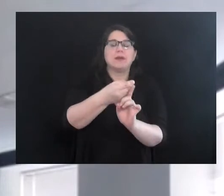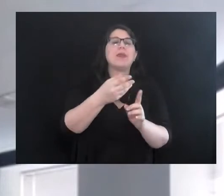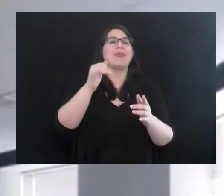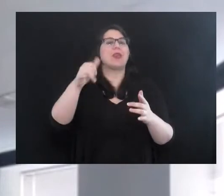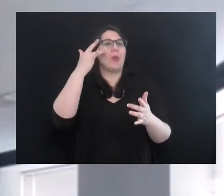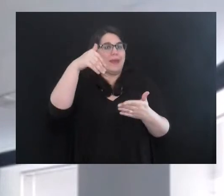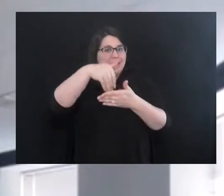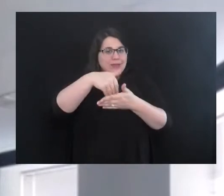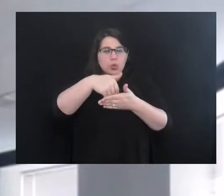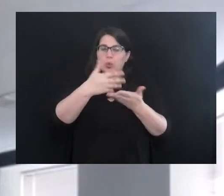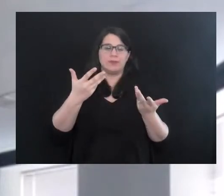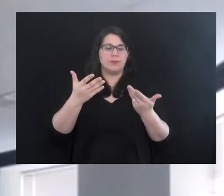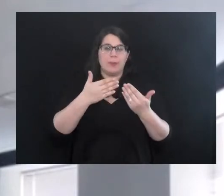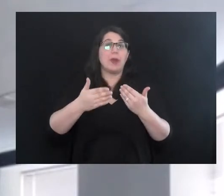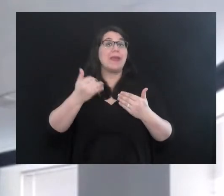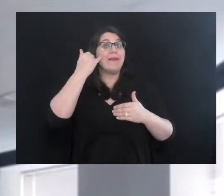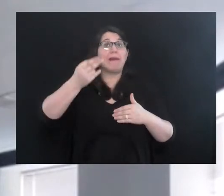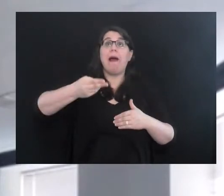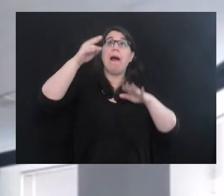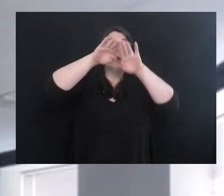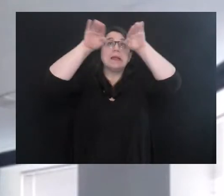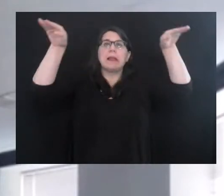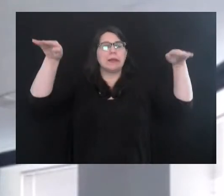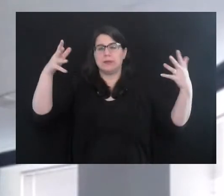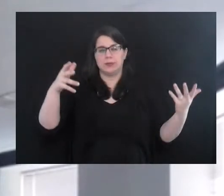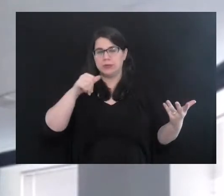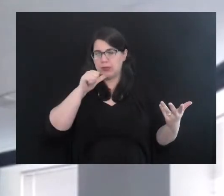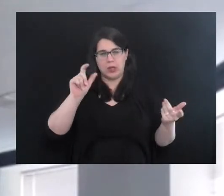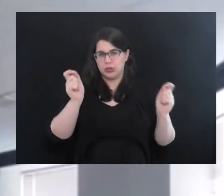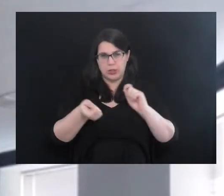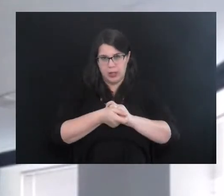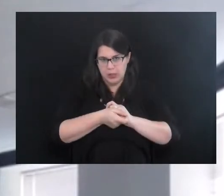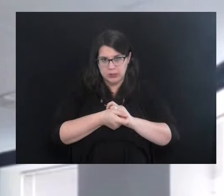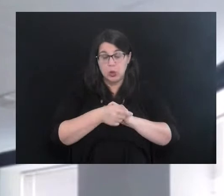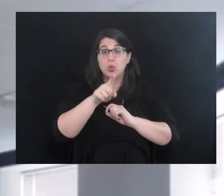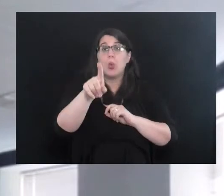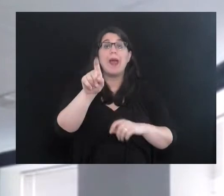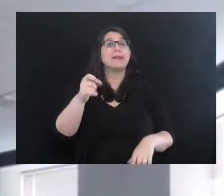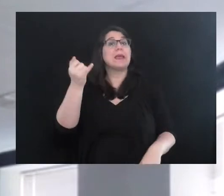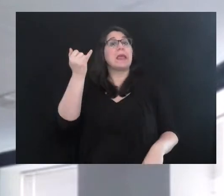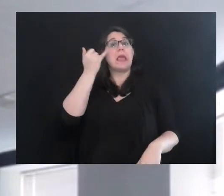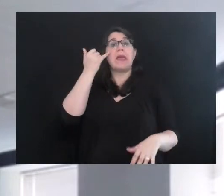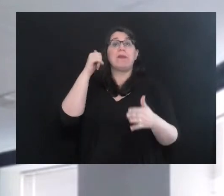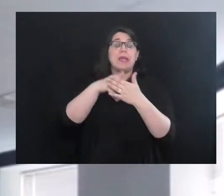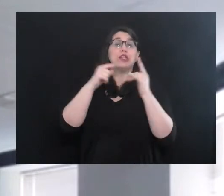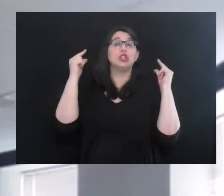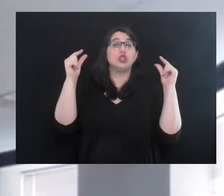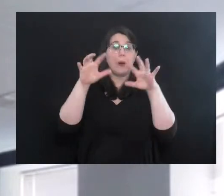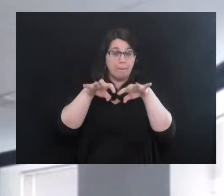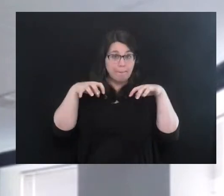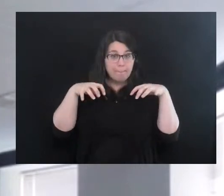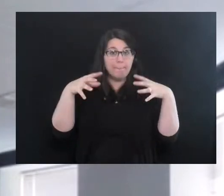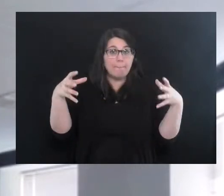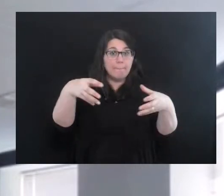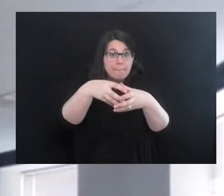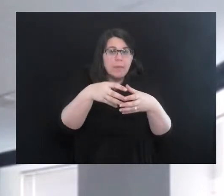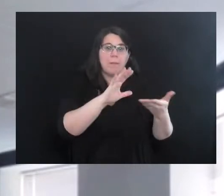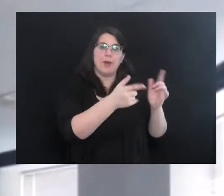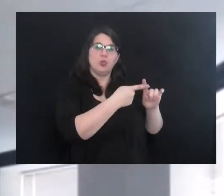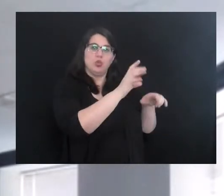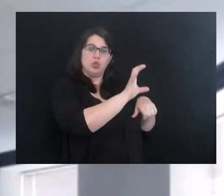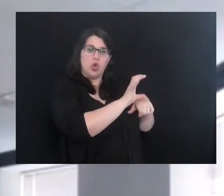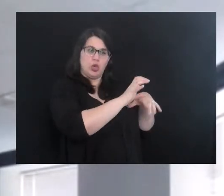the height of the ceiling making much of an impact. So your question, if someone is in a gymnasium versus a church, it's still